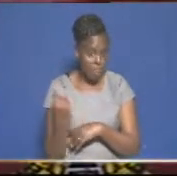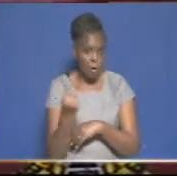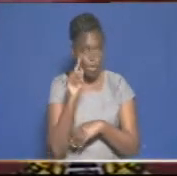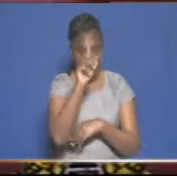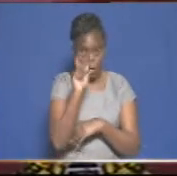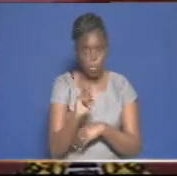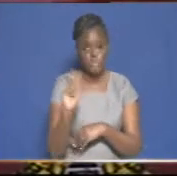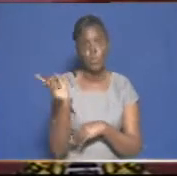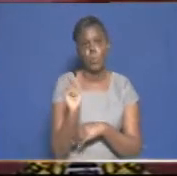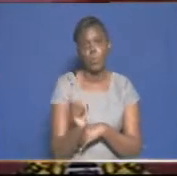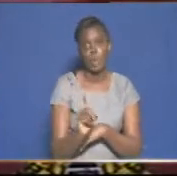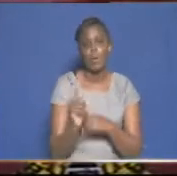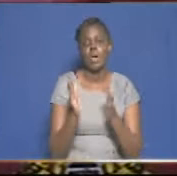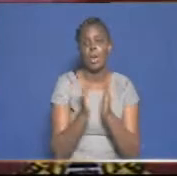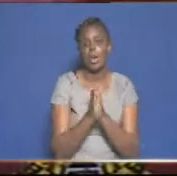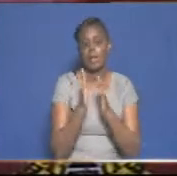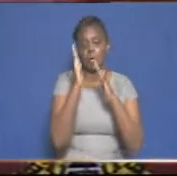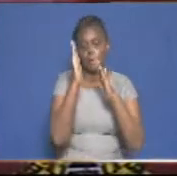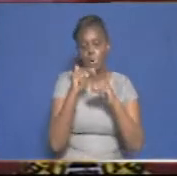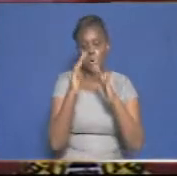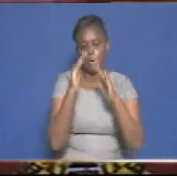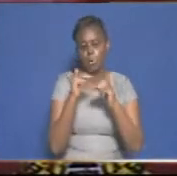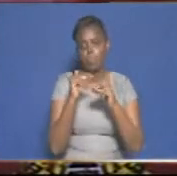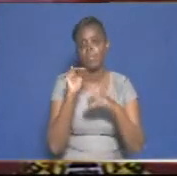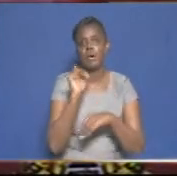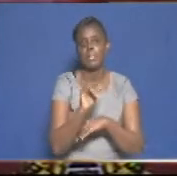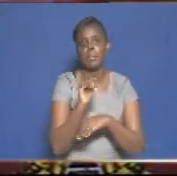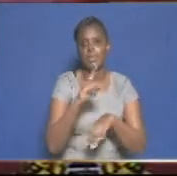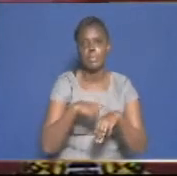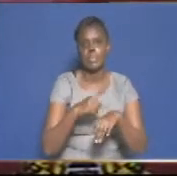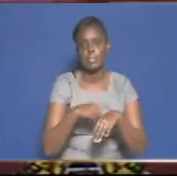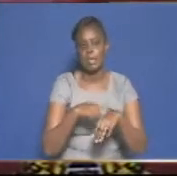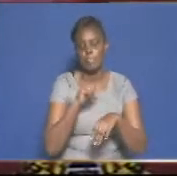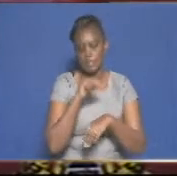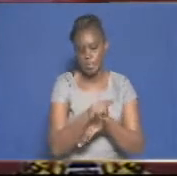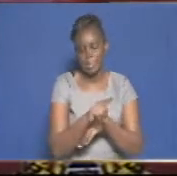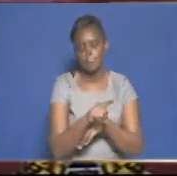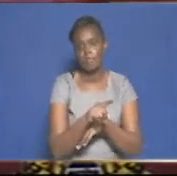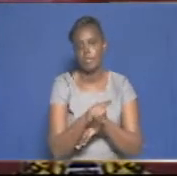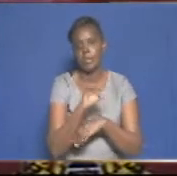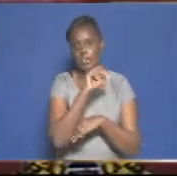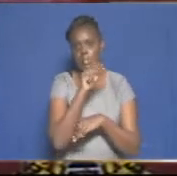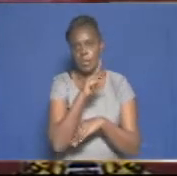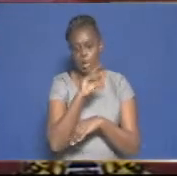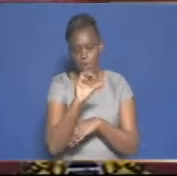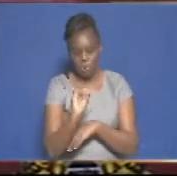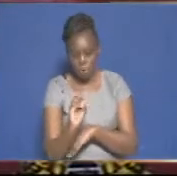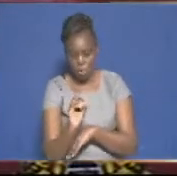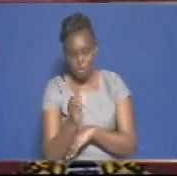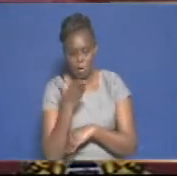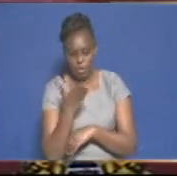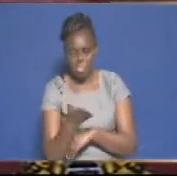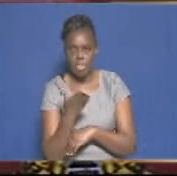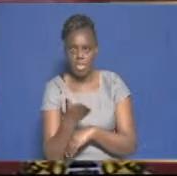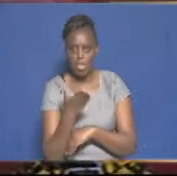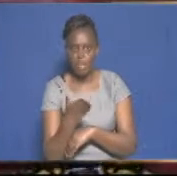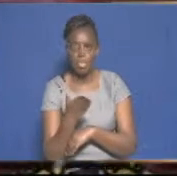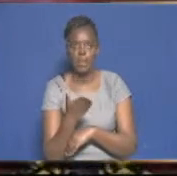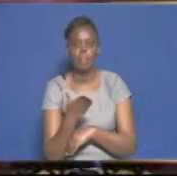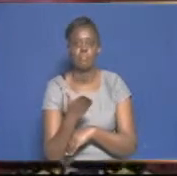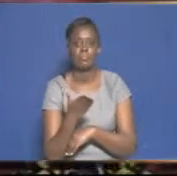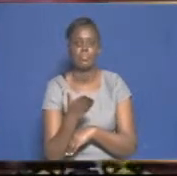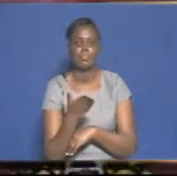is when, and I hope that when he meets his creator, all that he will